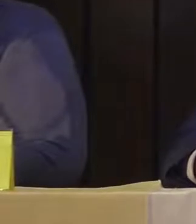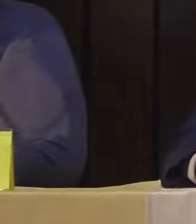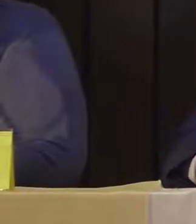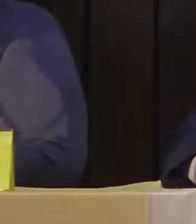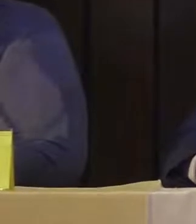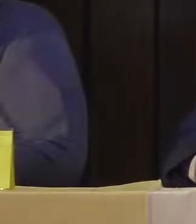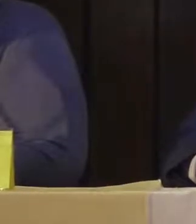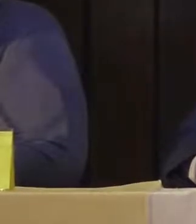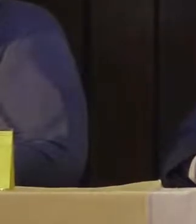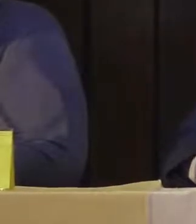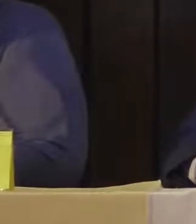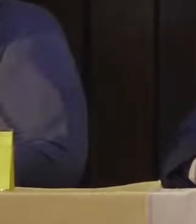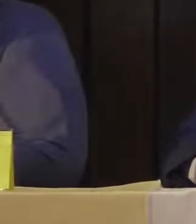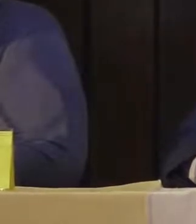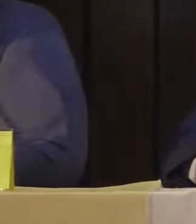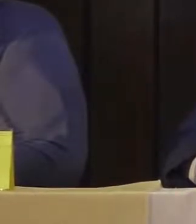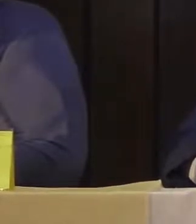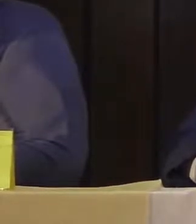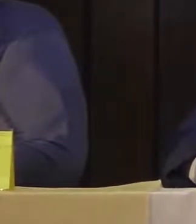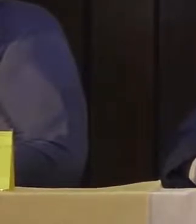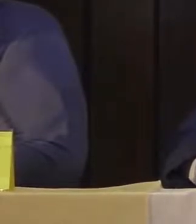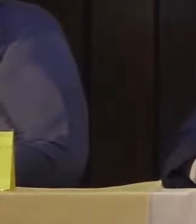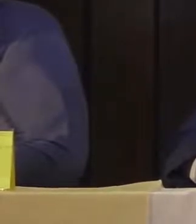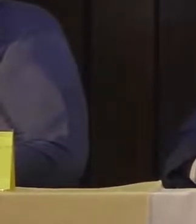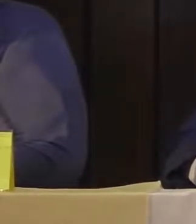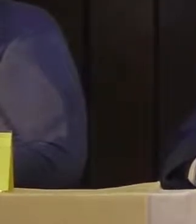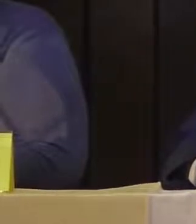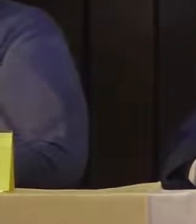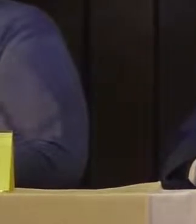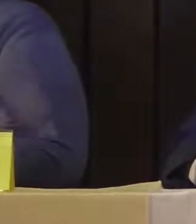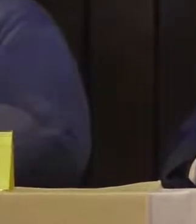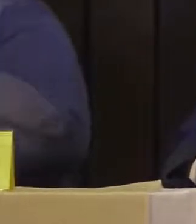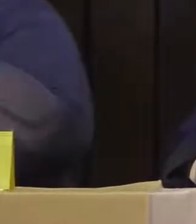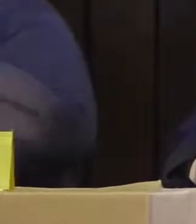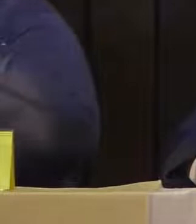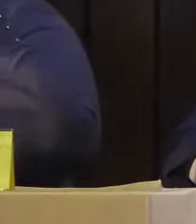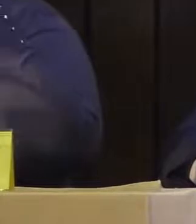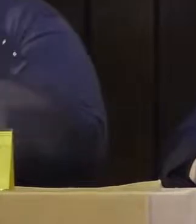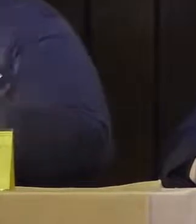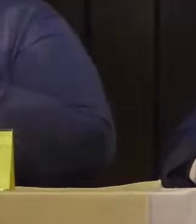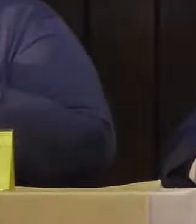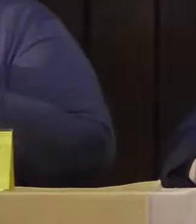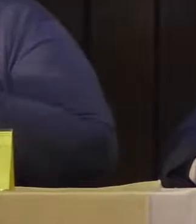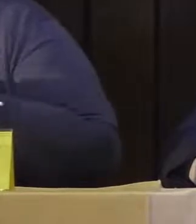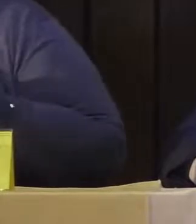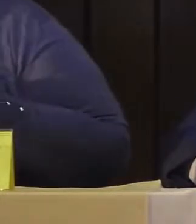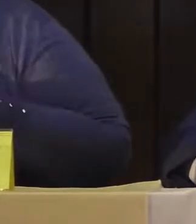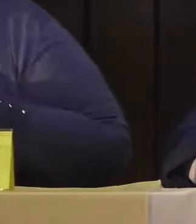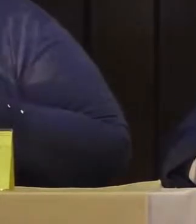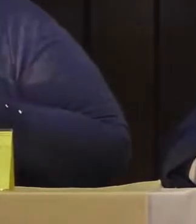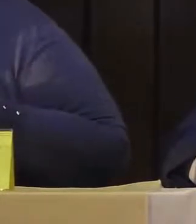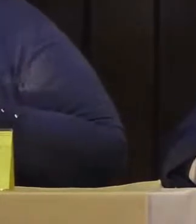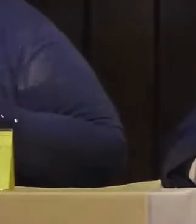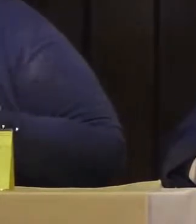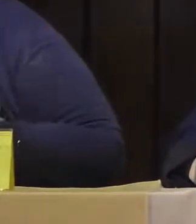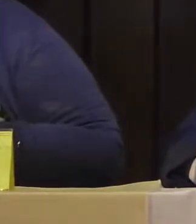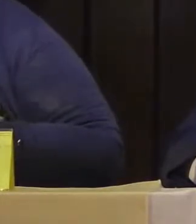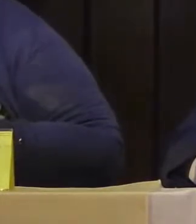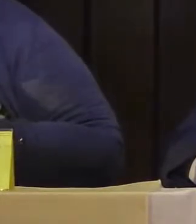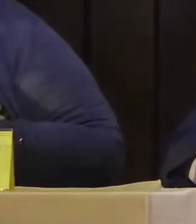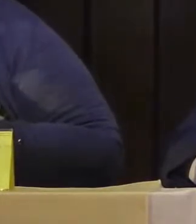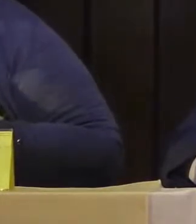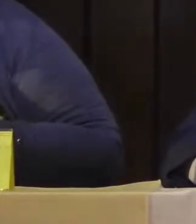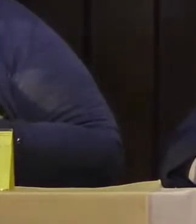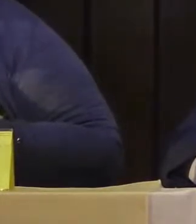actually it was a preface he made before the start of the meeting, the negativity